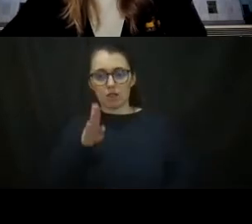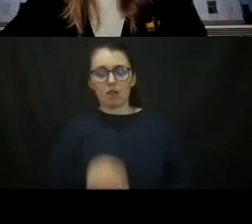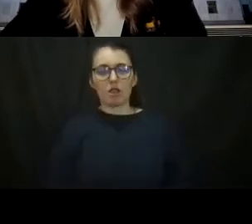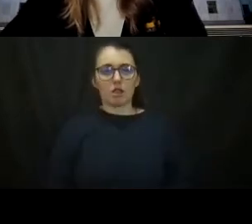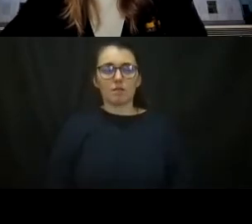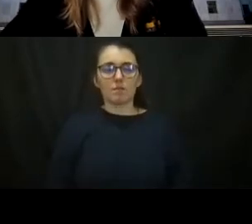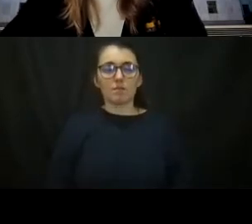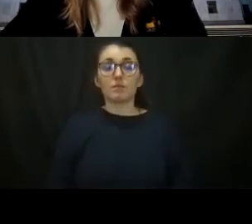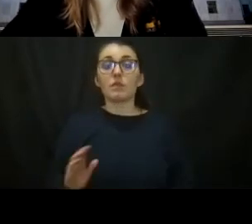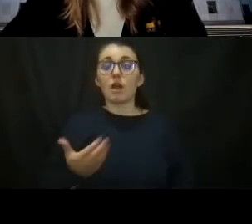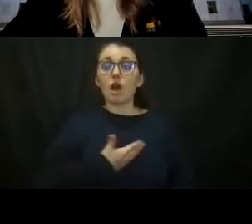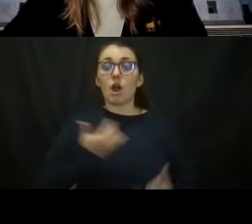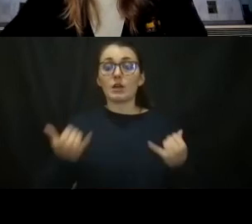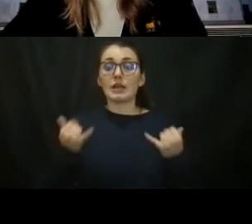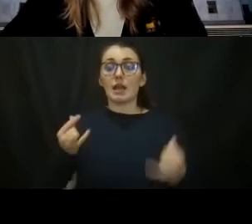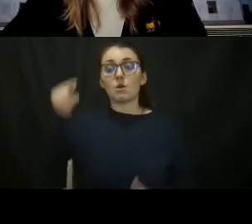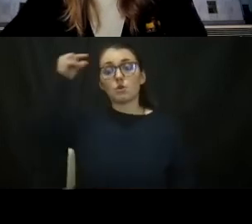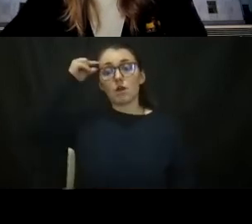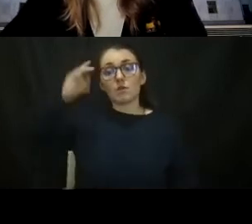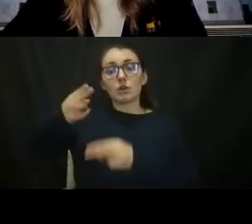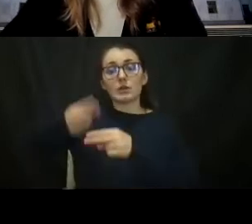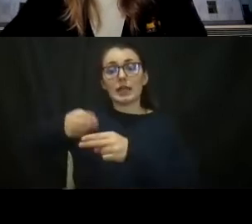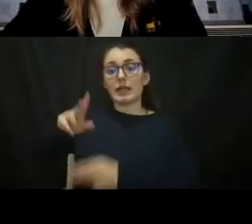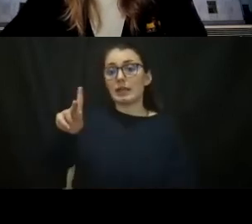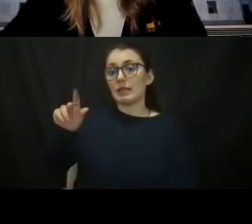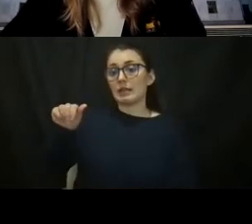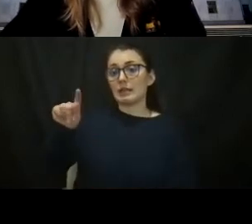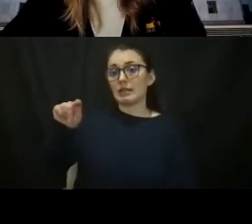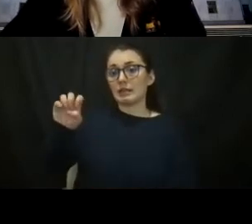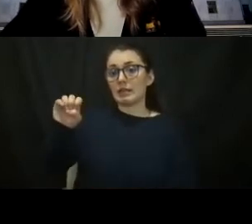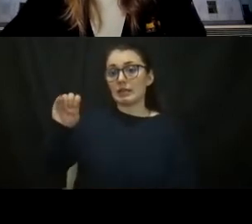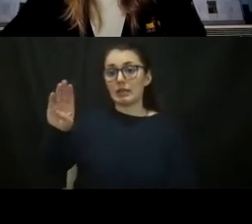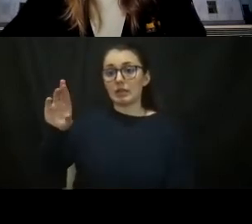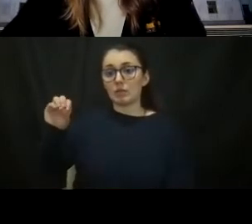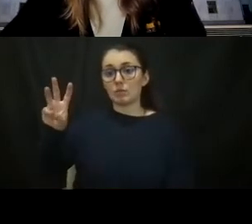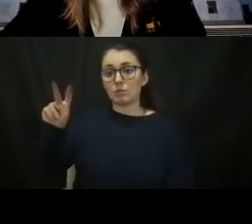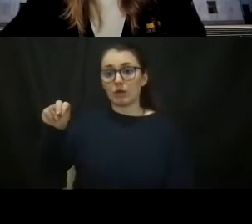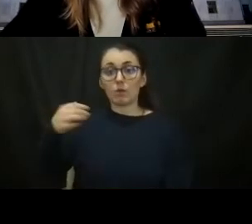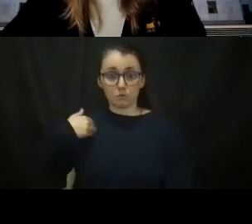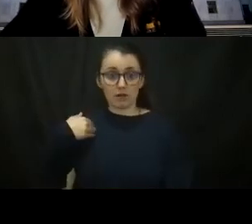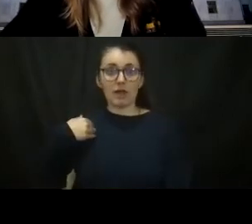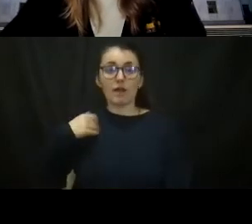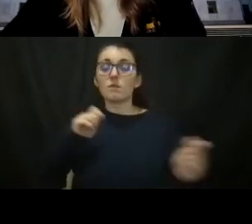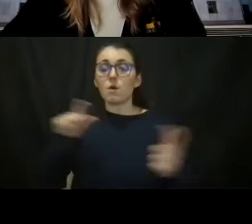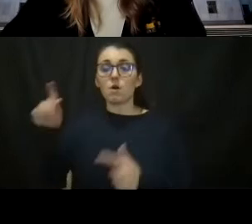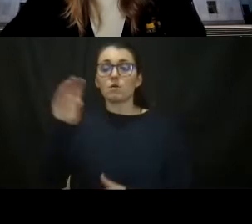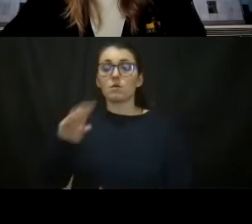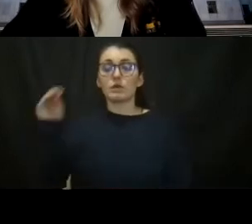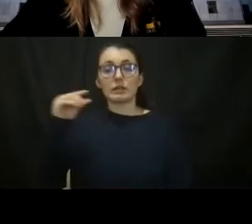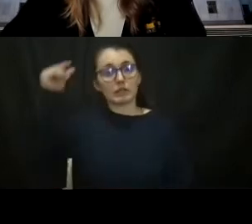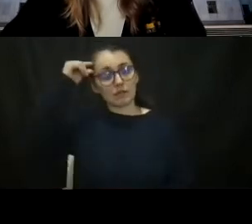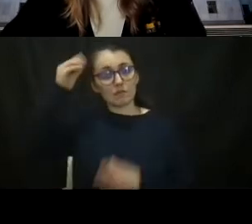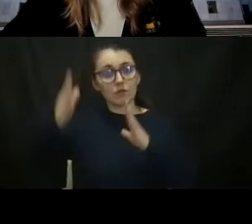our current governor is Governor Kate Brown, and we actually have all of Oregon's governors along the walls here in the